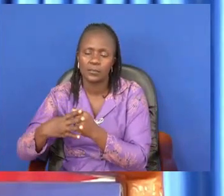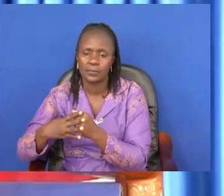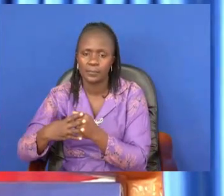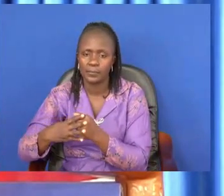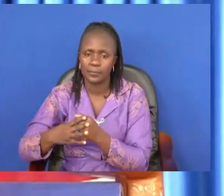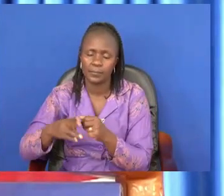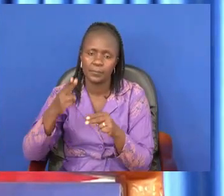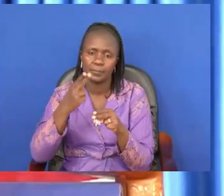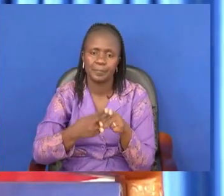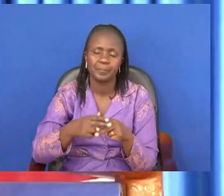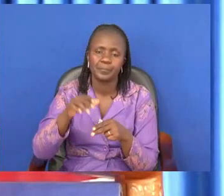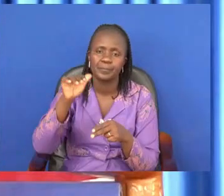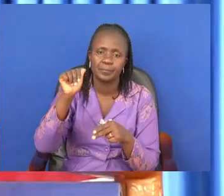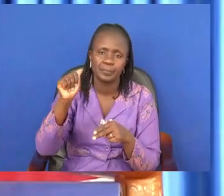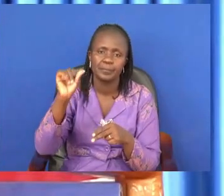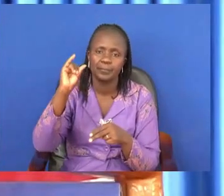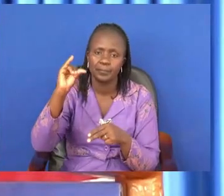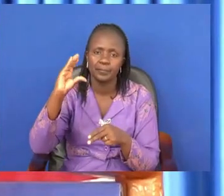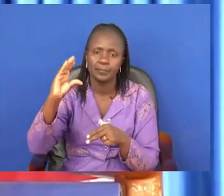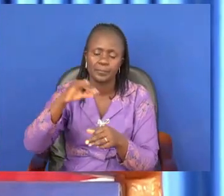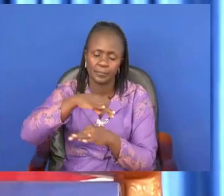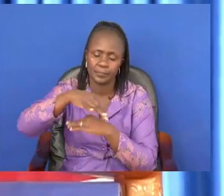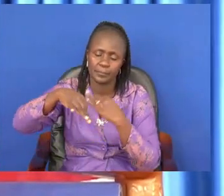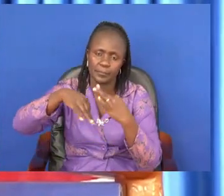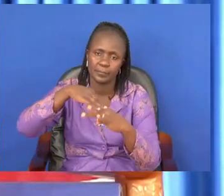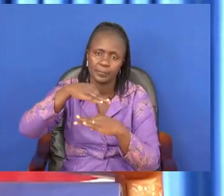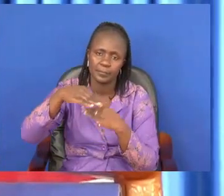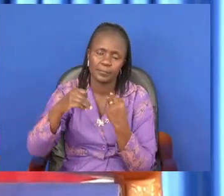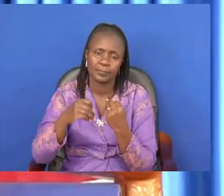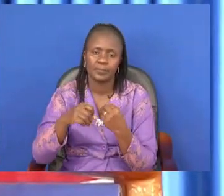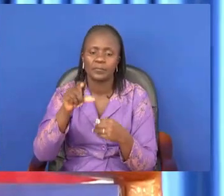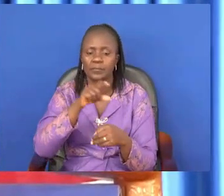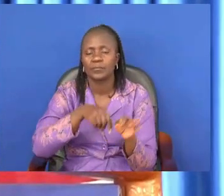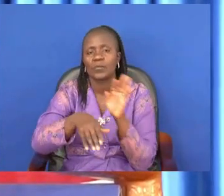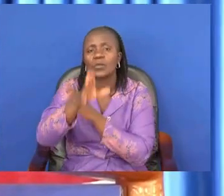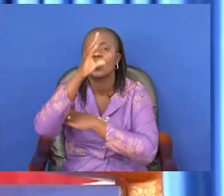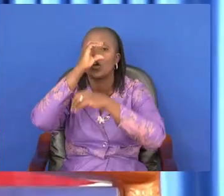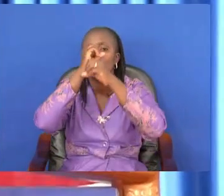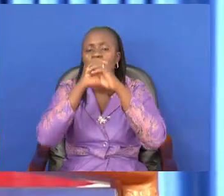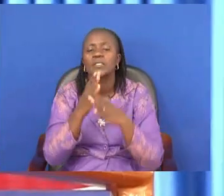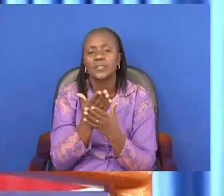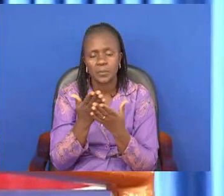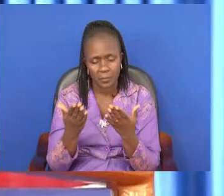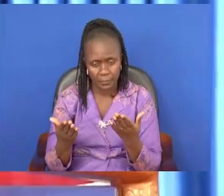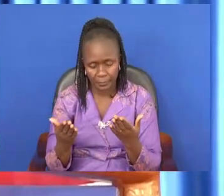668869. An account name is AIC Fellowship. And God will bless